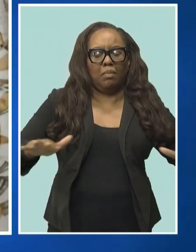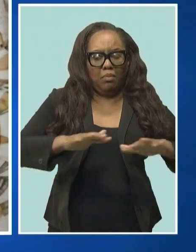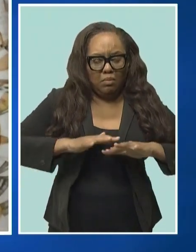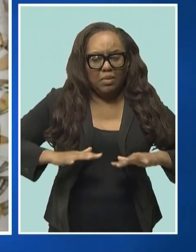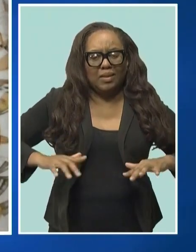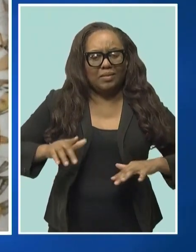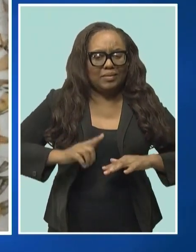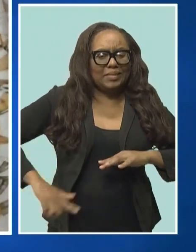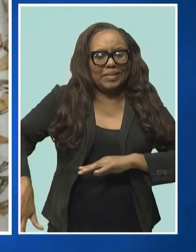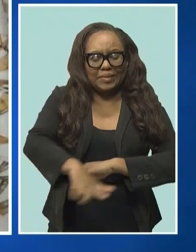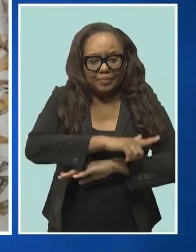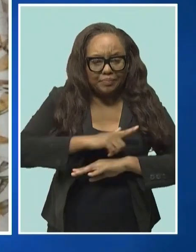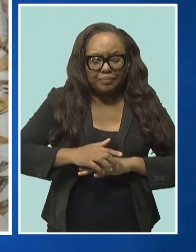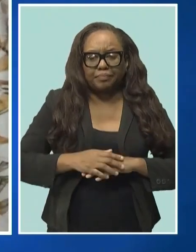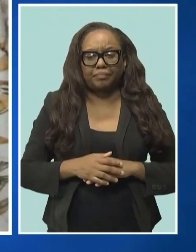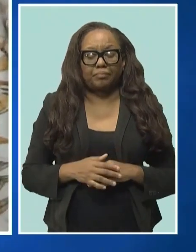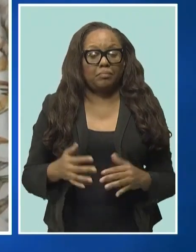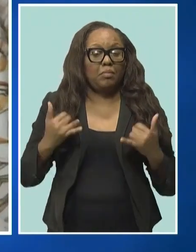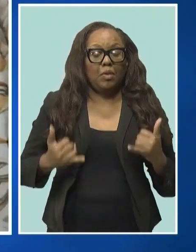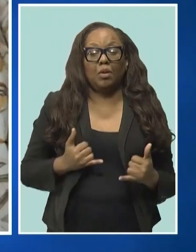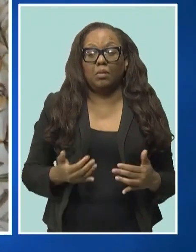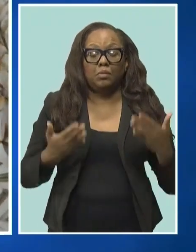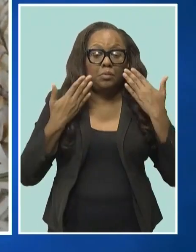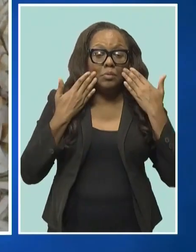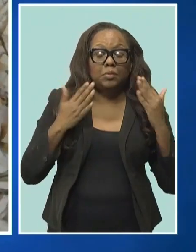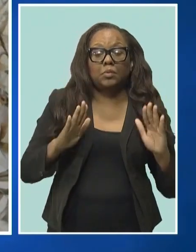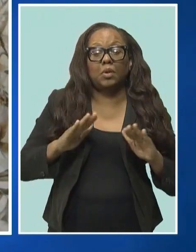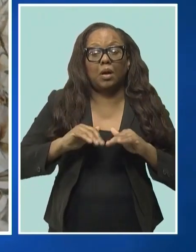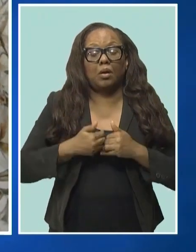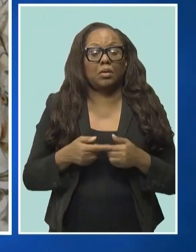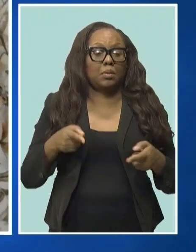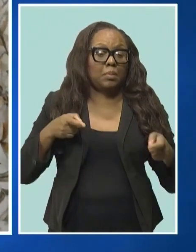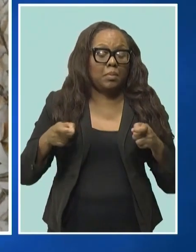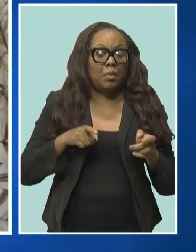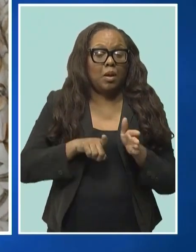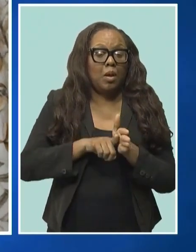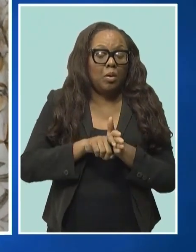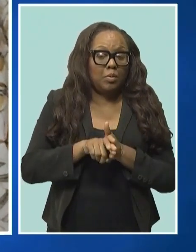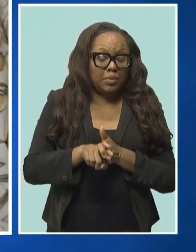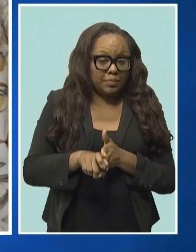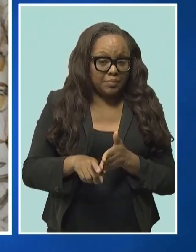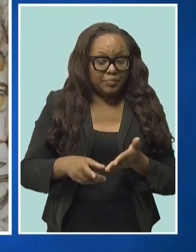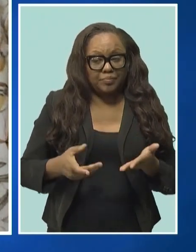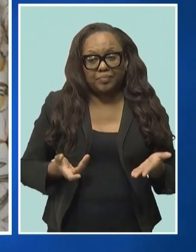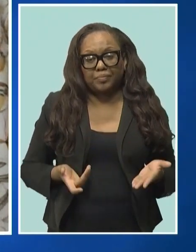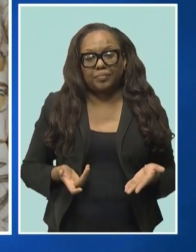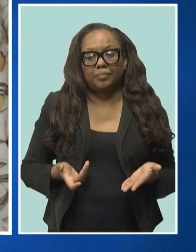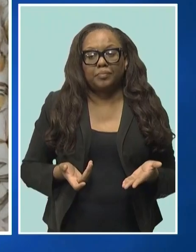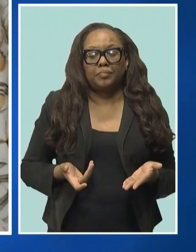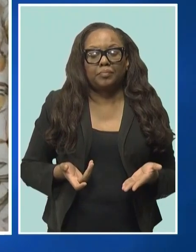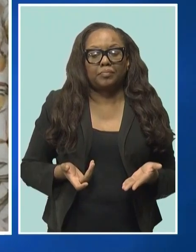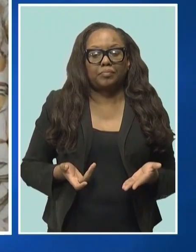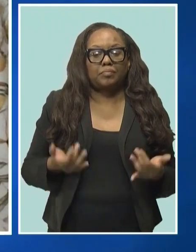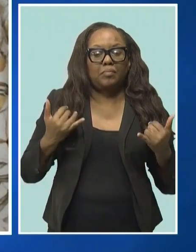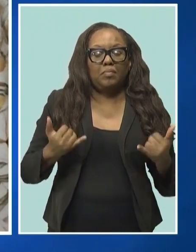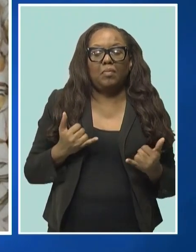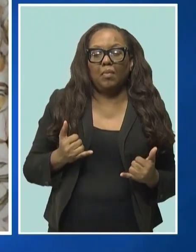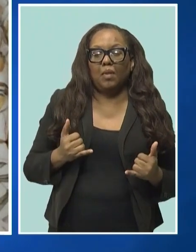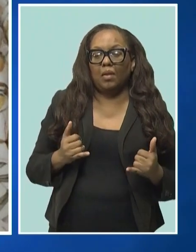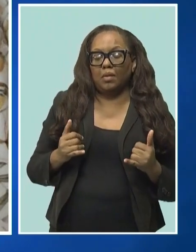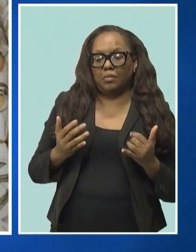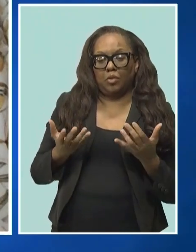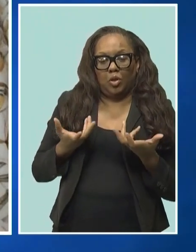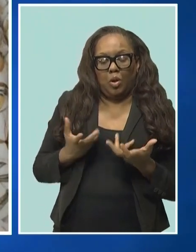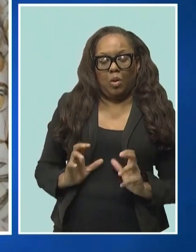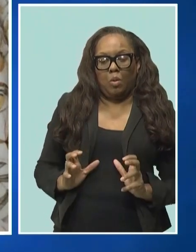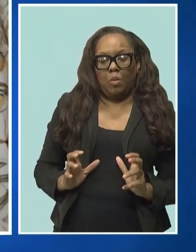actually addresses how to manage the worms on that scale. It's more focus on preventing spread,